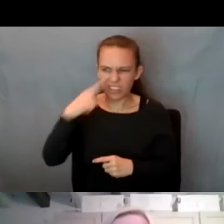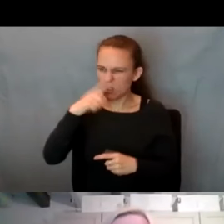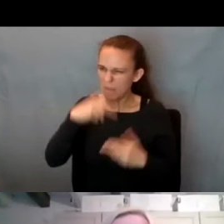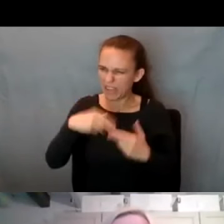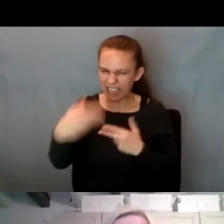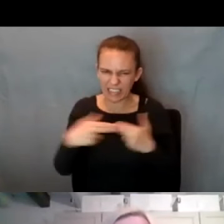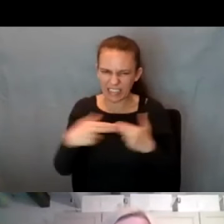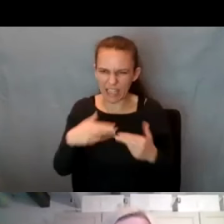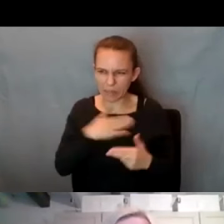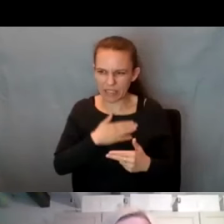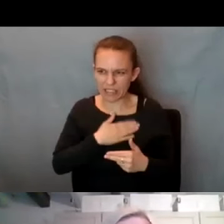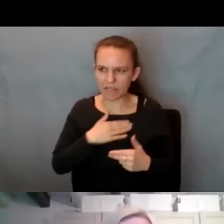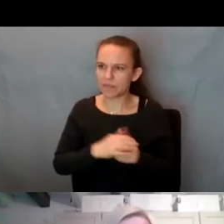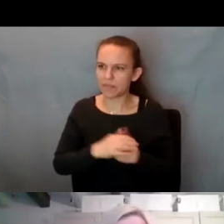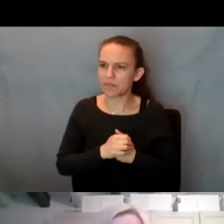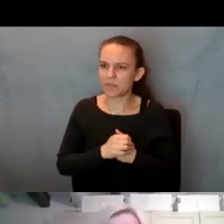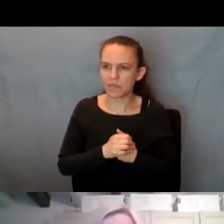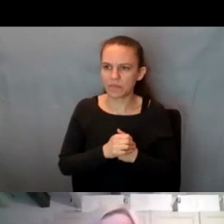please?